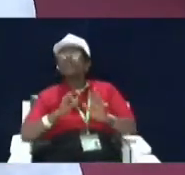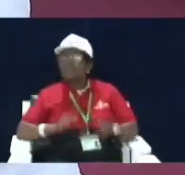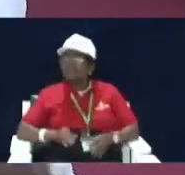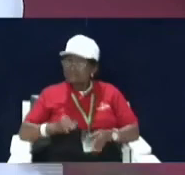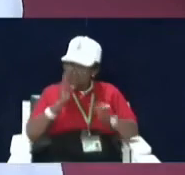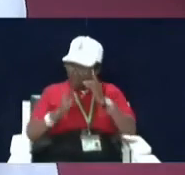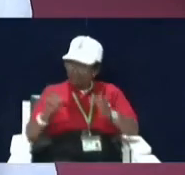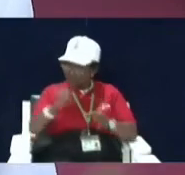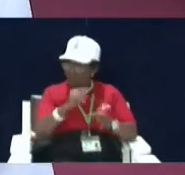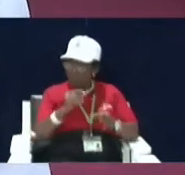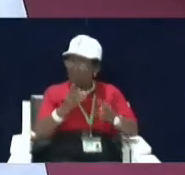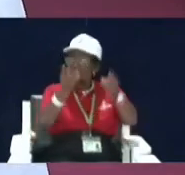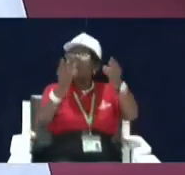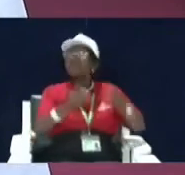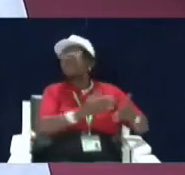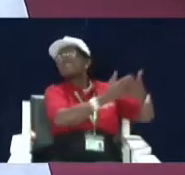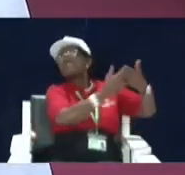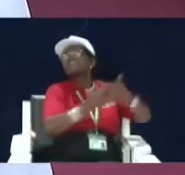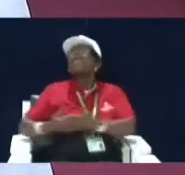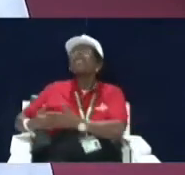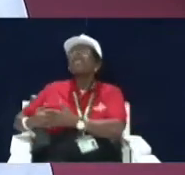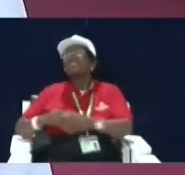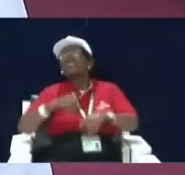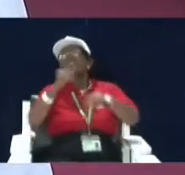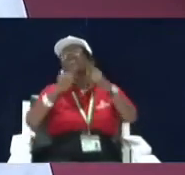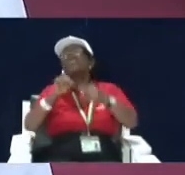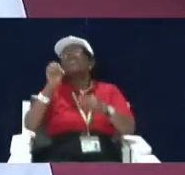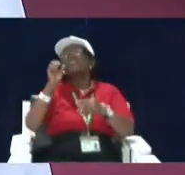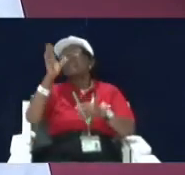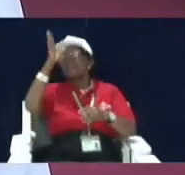give you one. He won't bother about how you live.